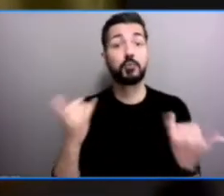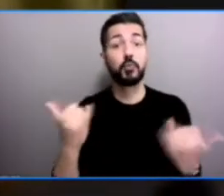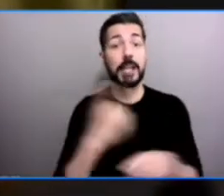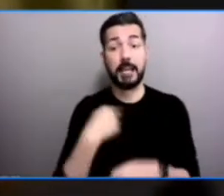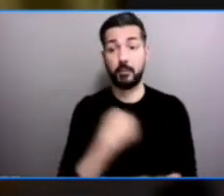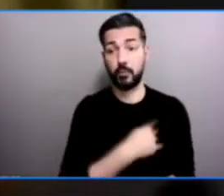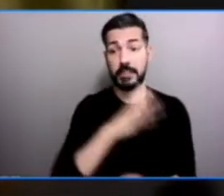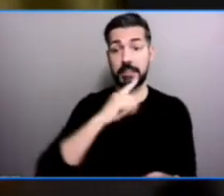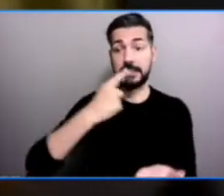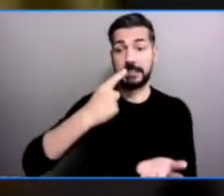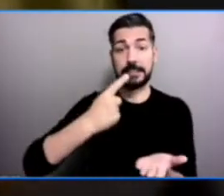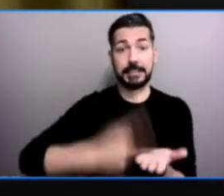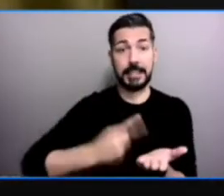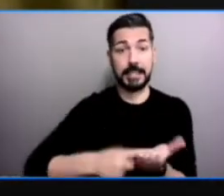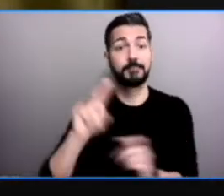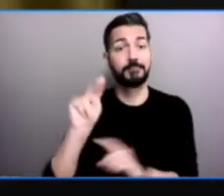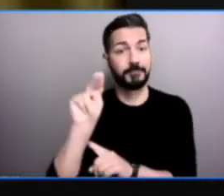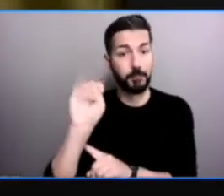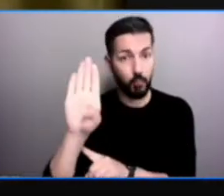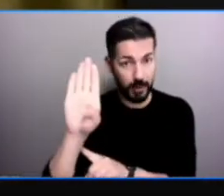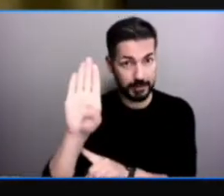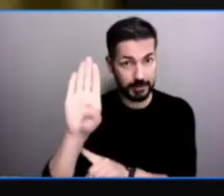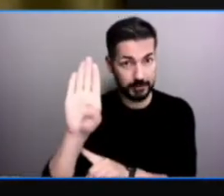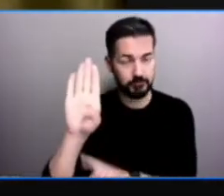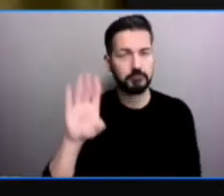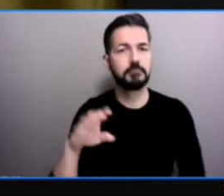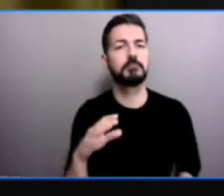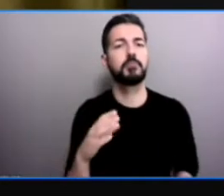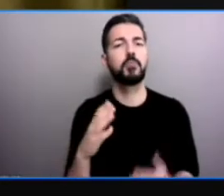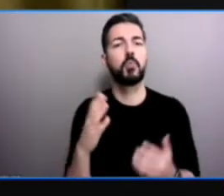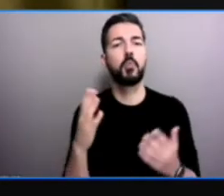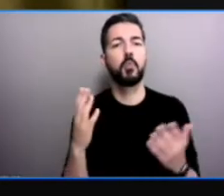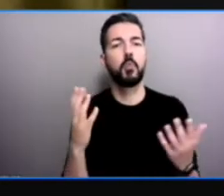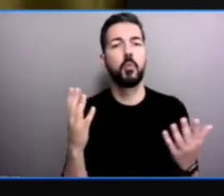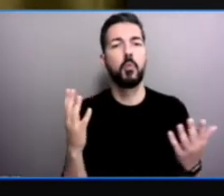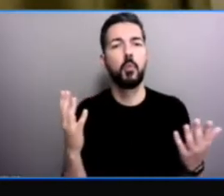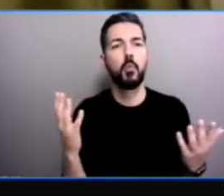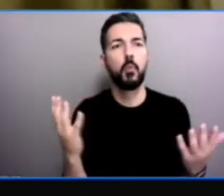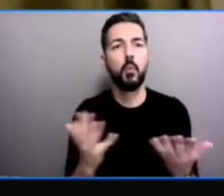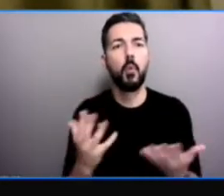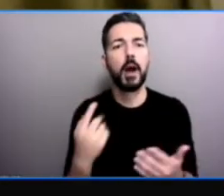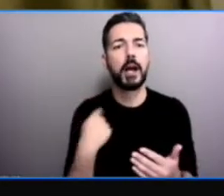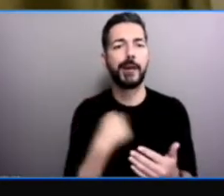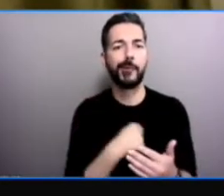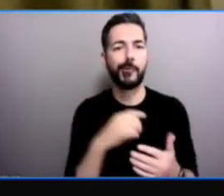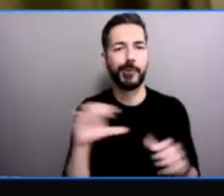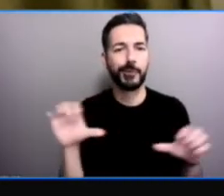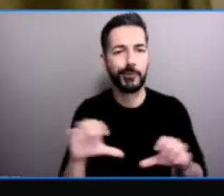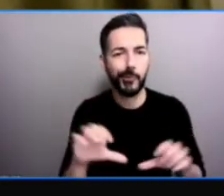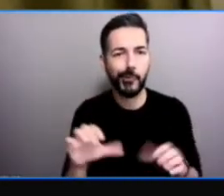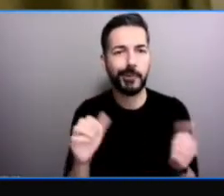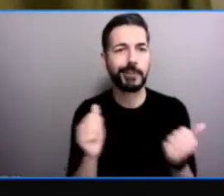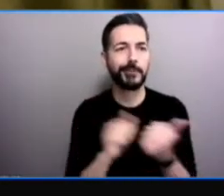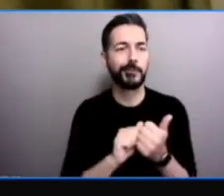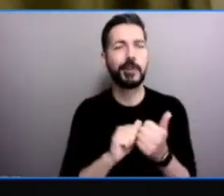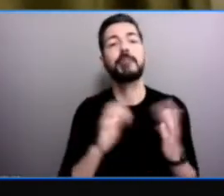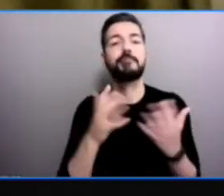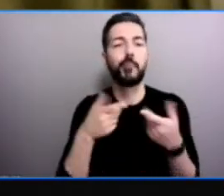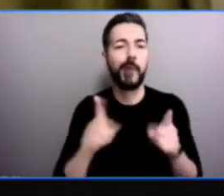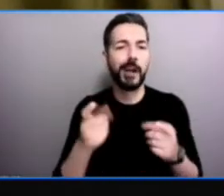and also voting rights field director for Civic Nebraska. Melina, Aubrey, do you want to